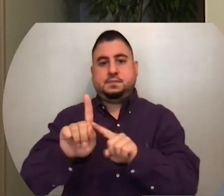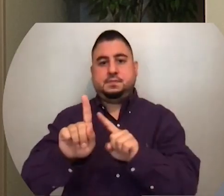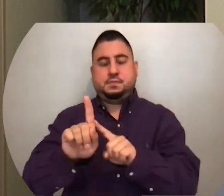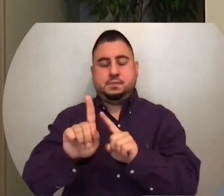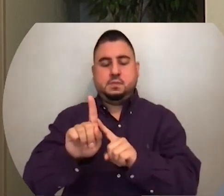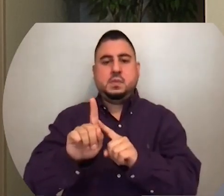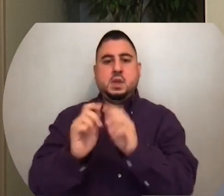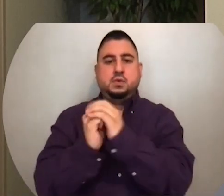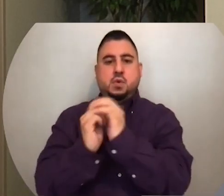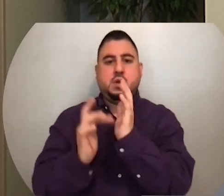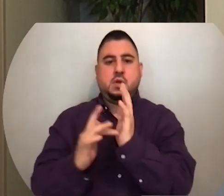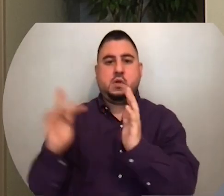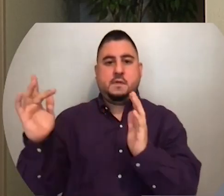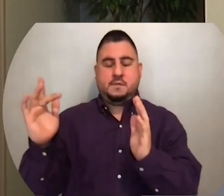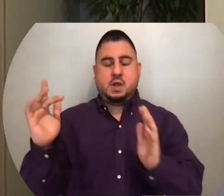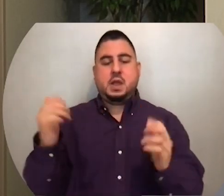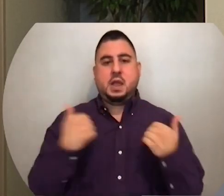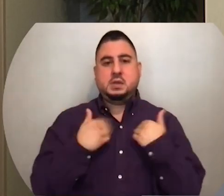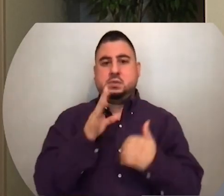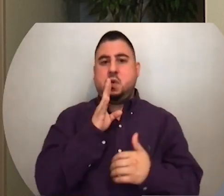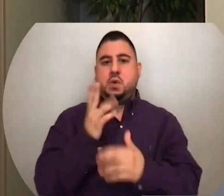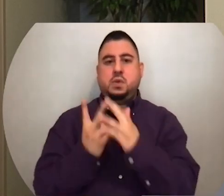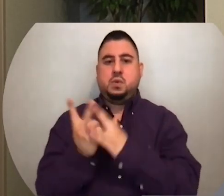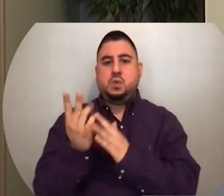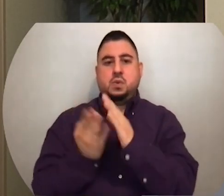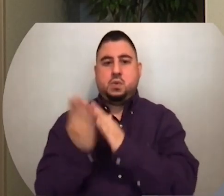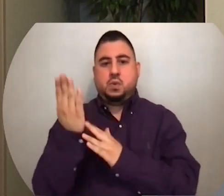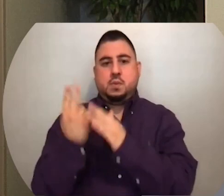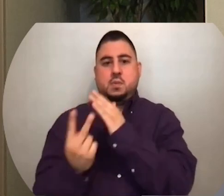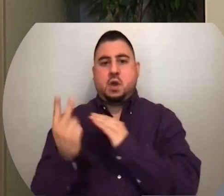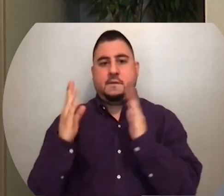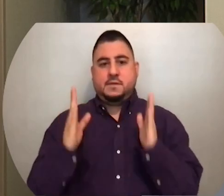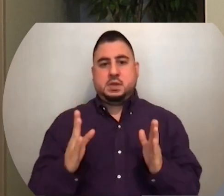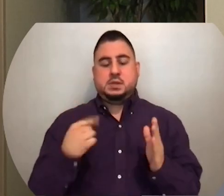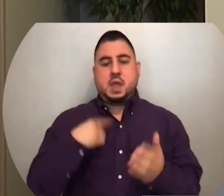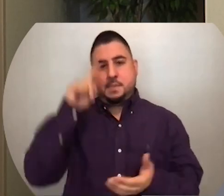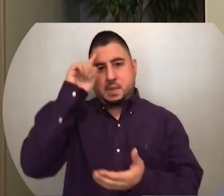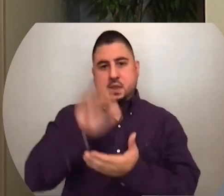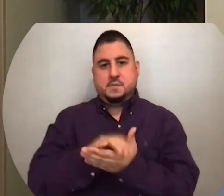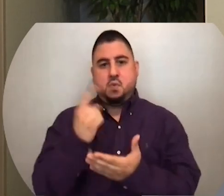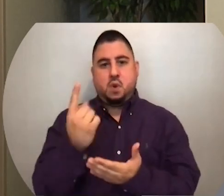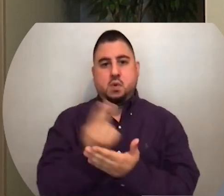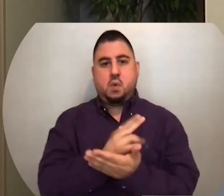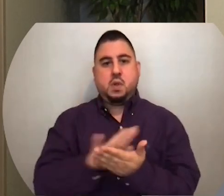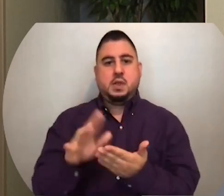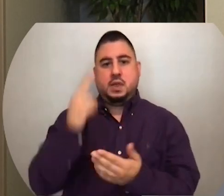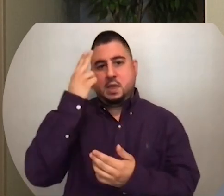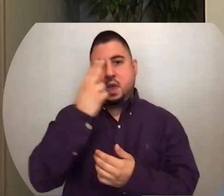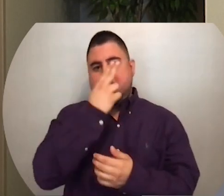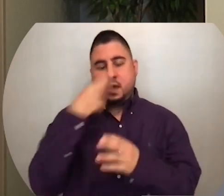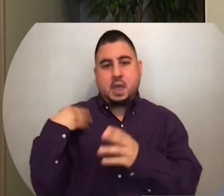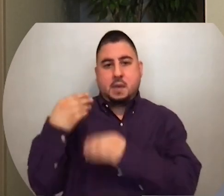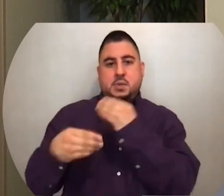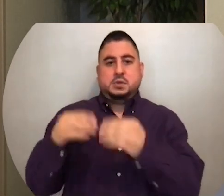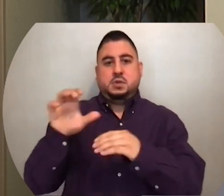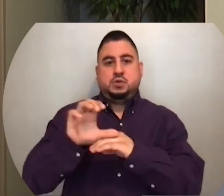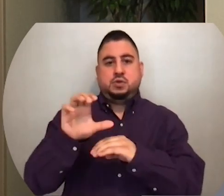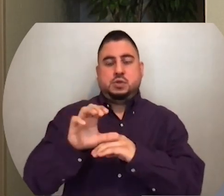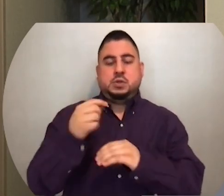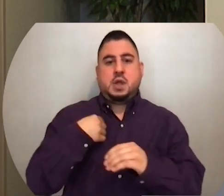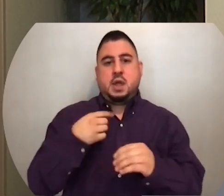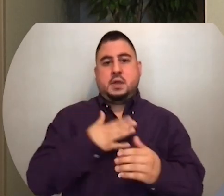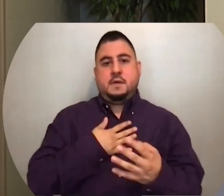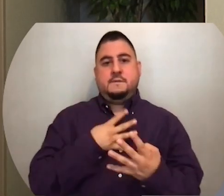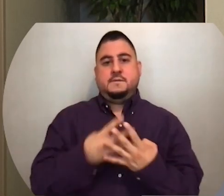Father and the Son is adored and glorified, who has spoken through the prophets. I believe in one holy Catholic and Apostolic Church.